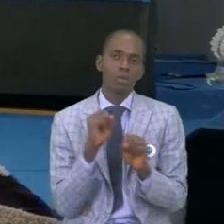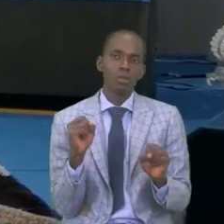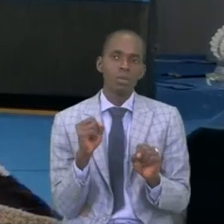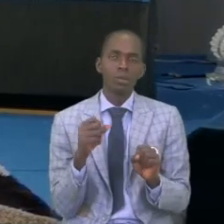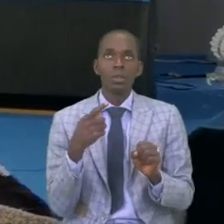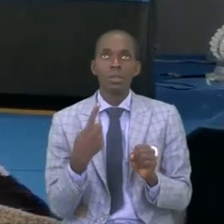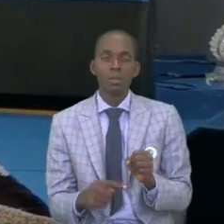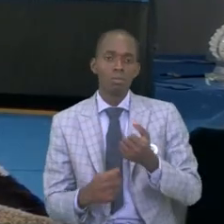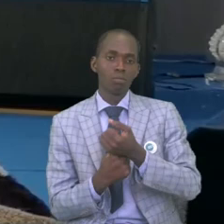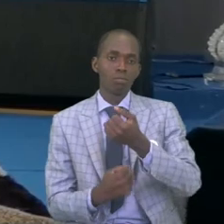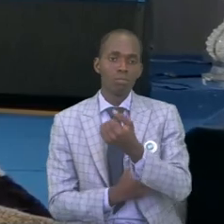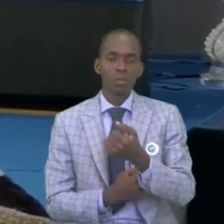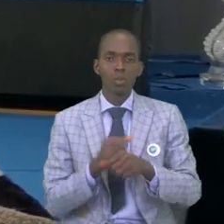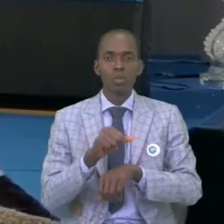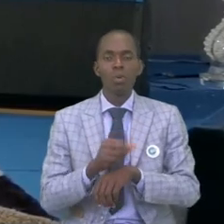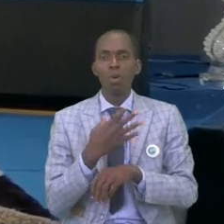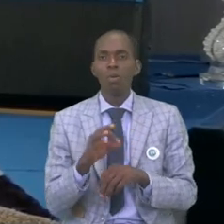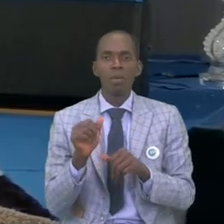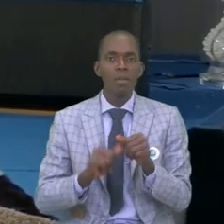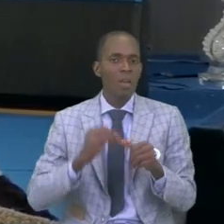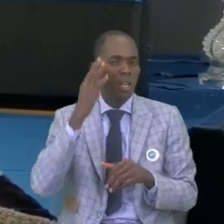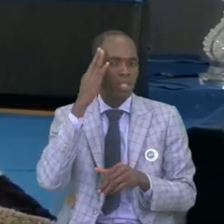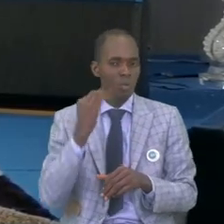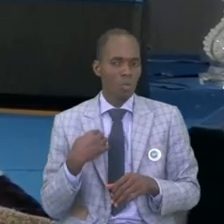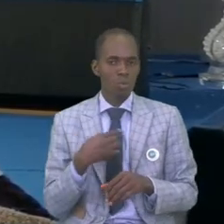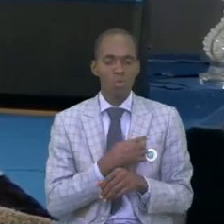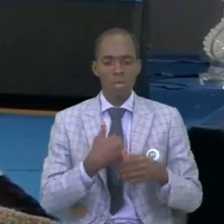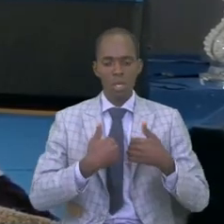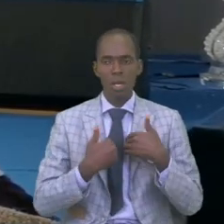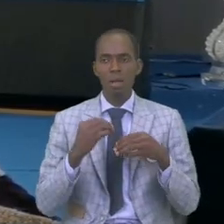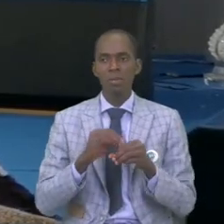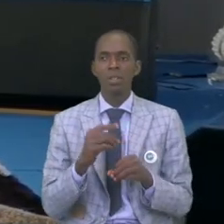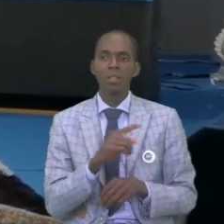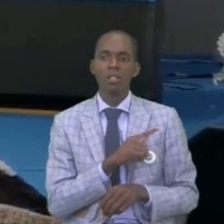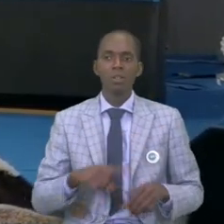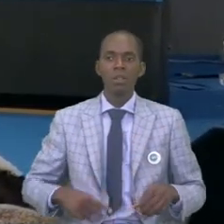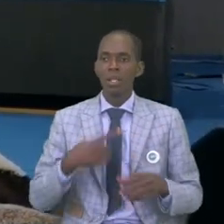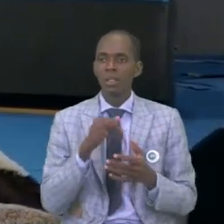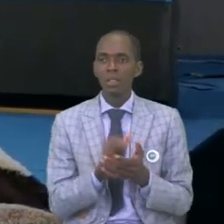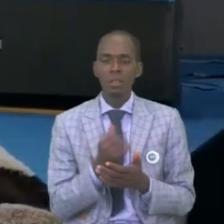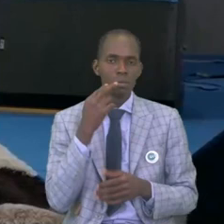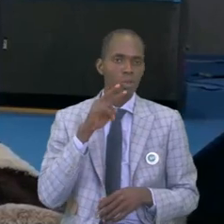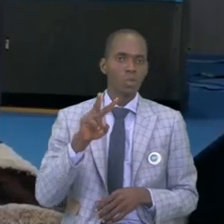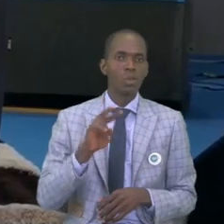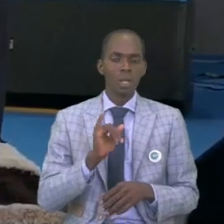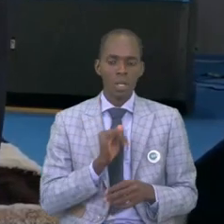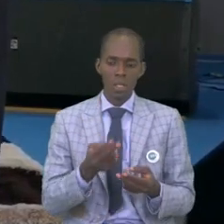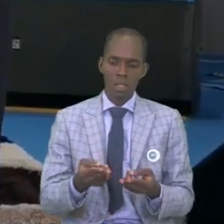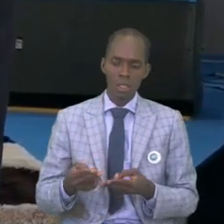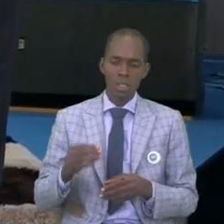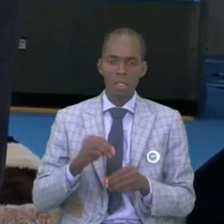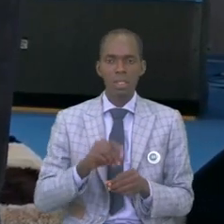every experience we have in the Lord. And he says, behold, I lay in Zion a chief